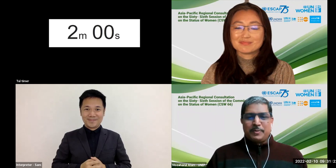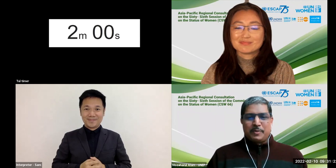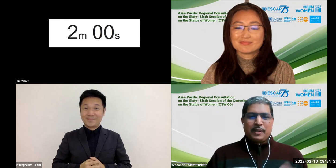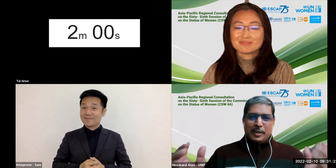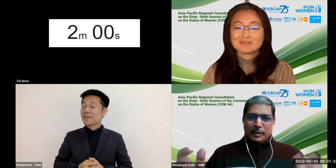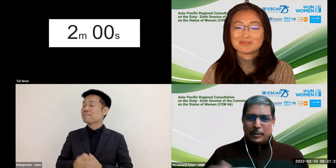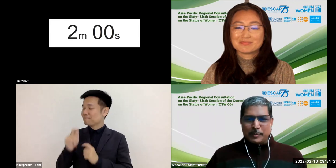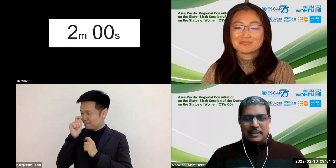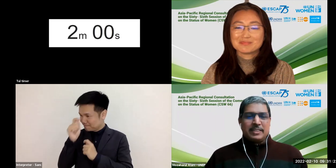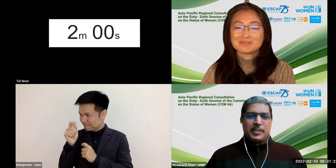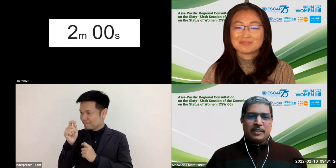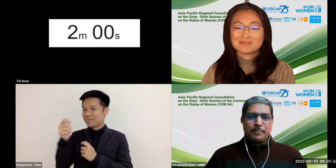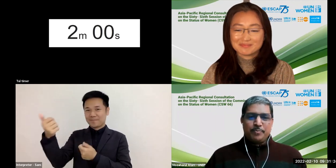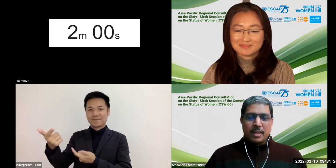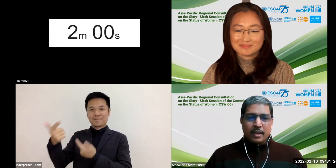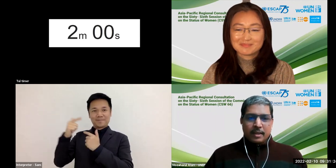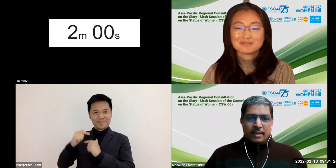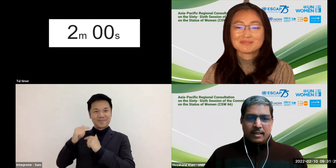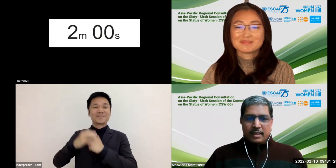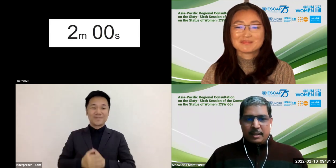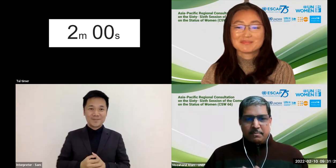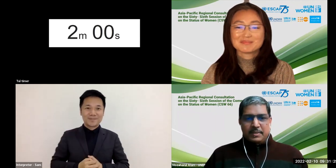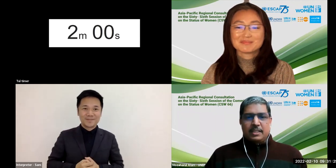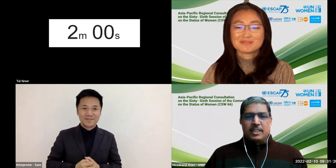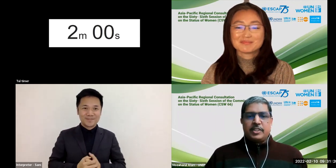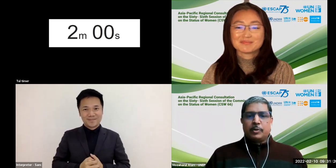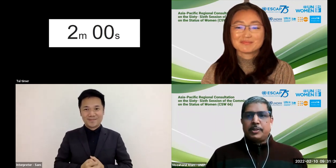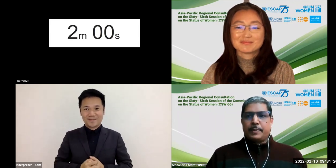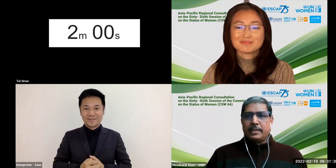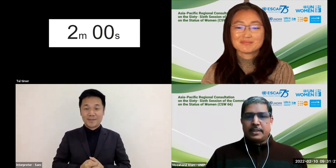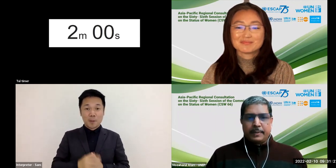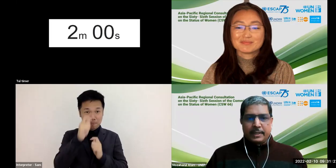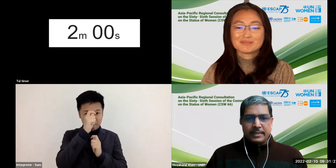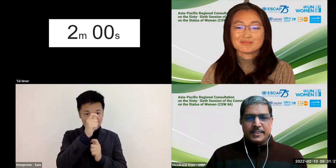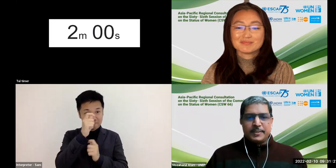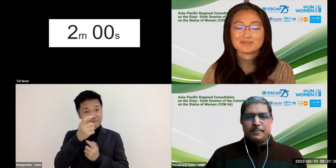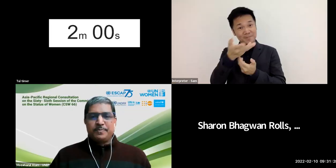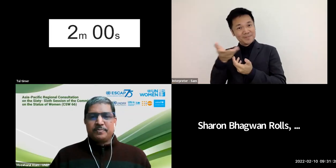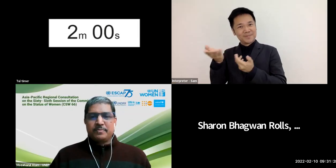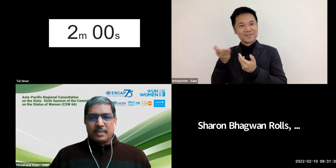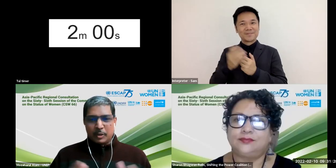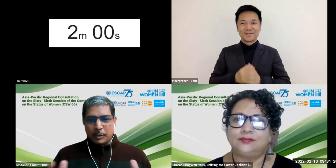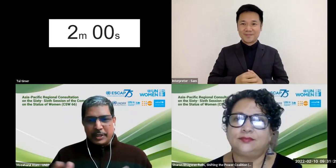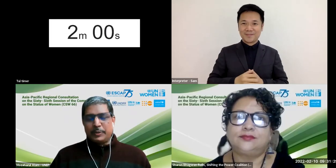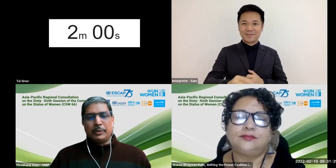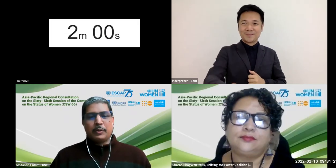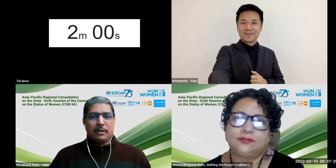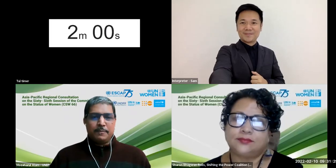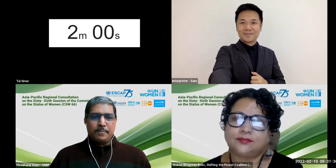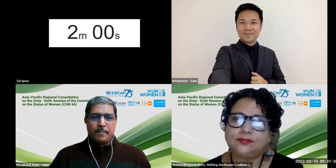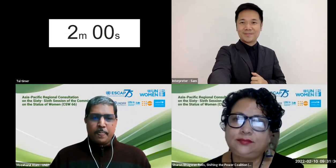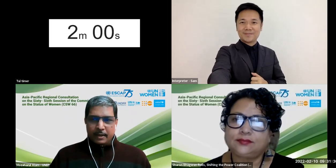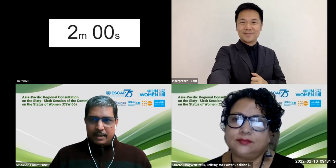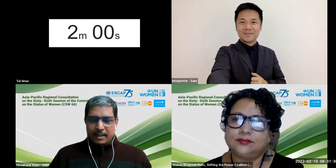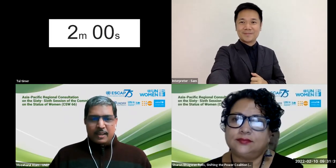Thank you, Chane, for handing over this session. Dear distinguished participants, good day to you